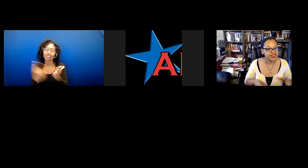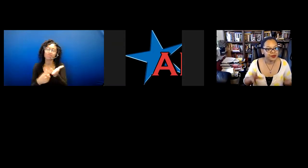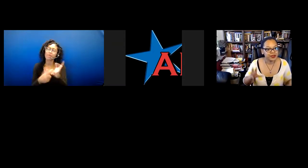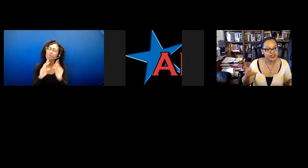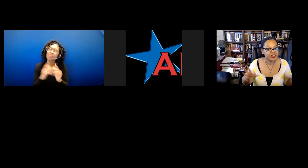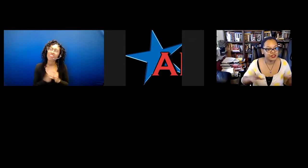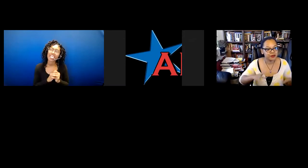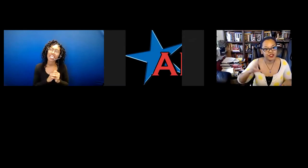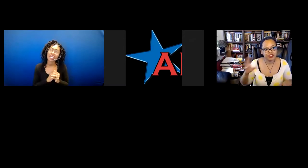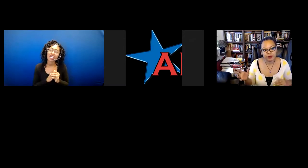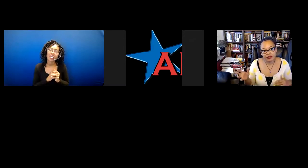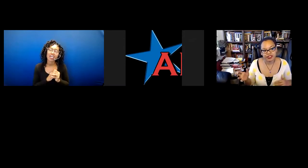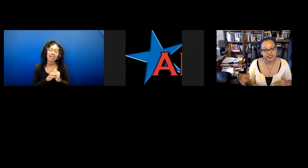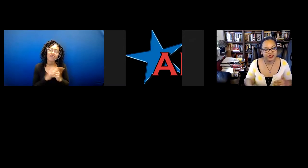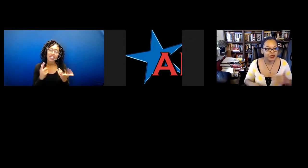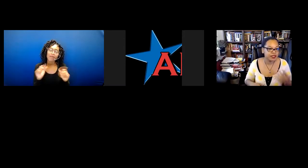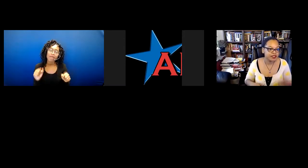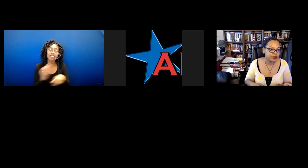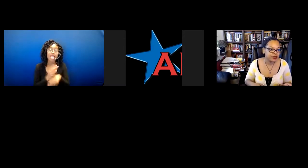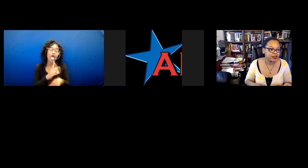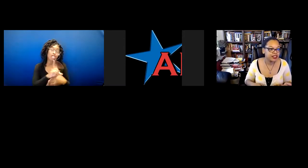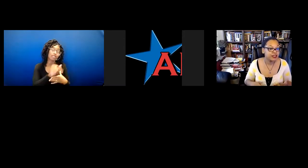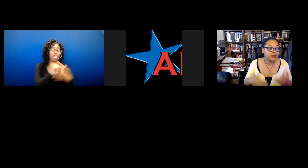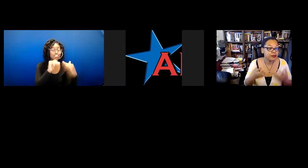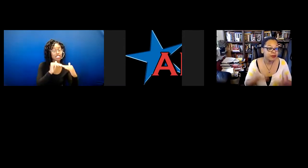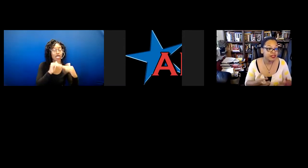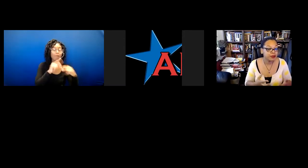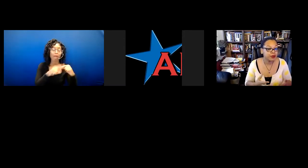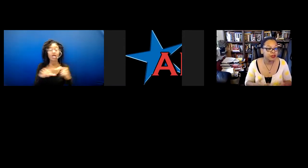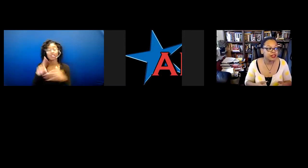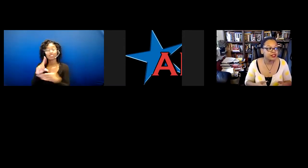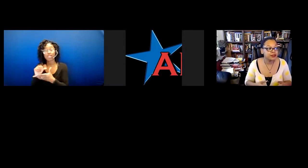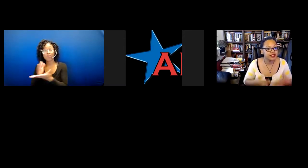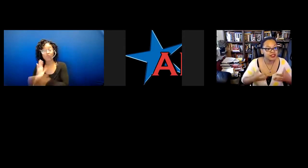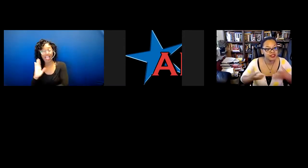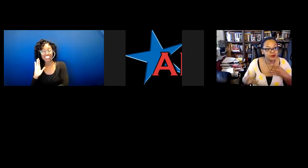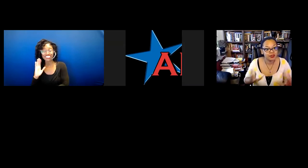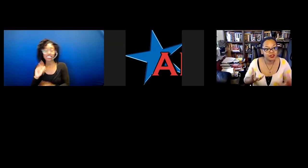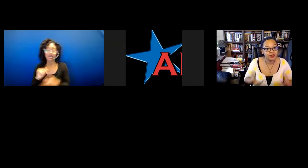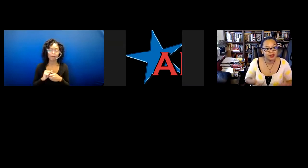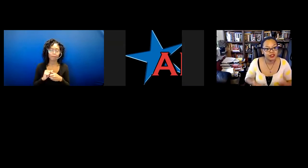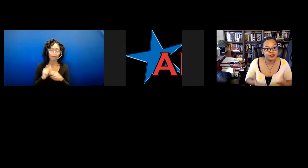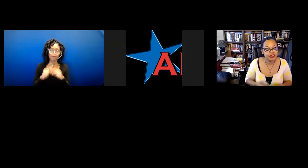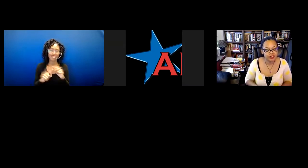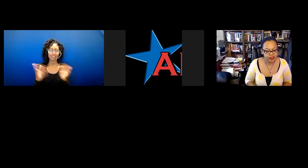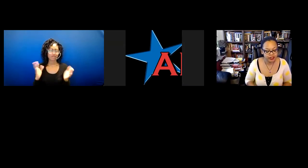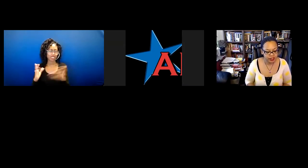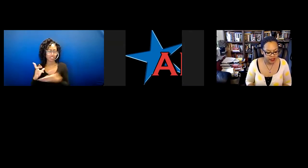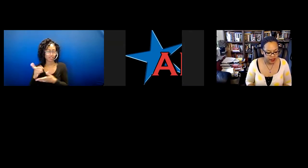you know, wonder, you know, they might use disability justice when they mean disability rights, or they may mean disability rights, but I think it's important to know what the difference